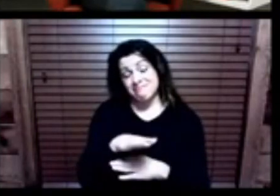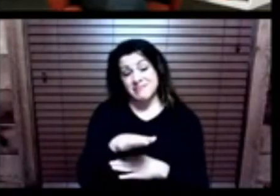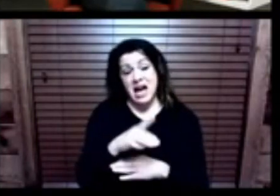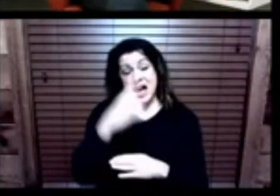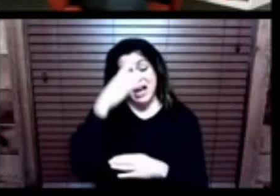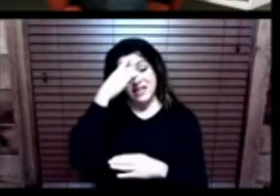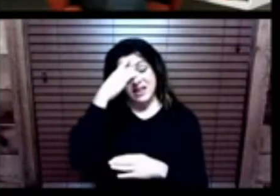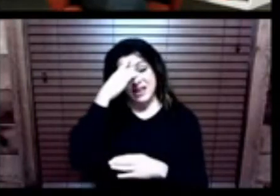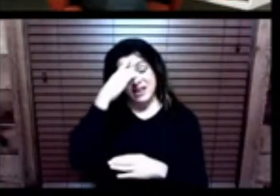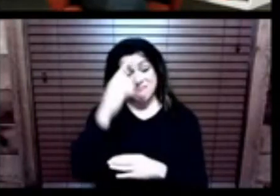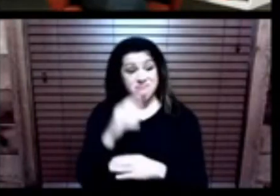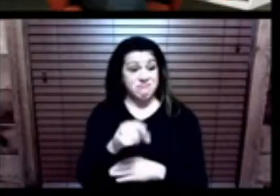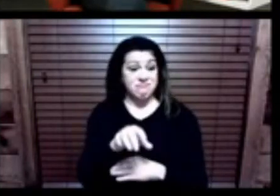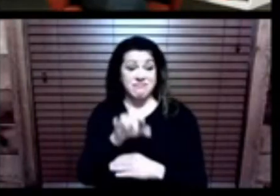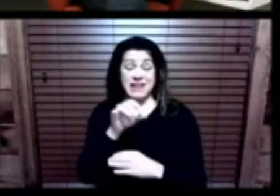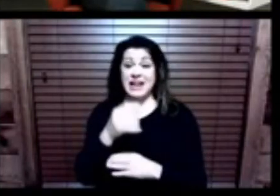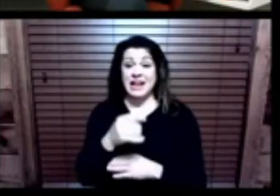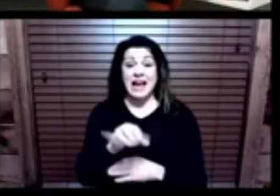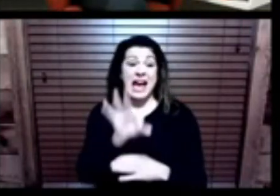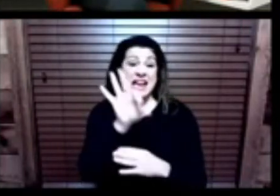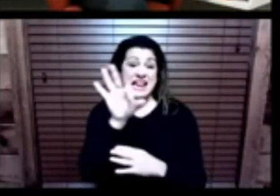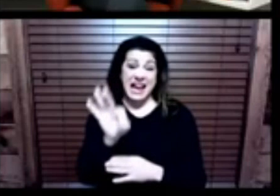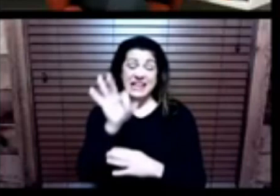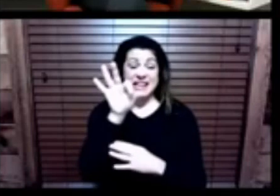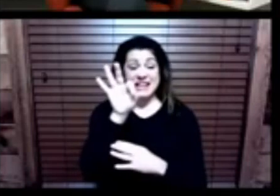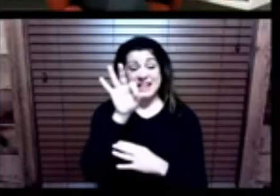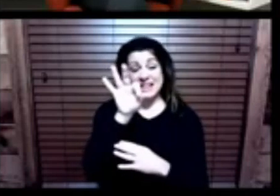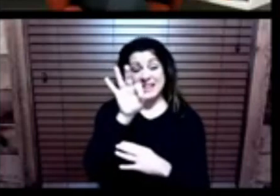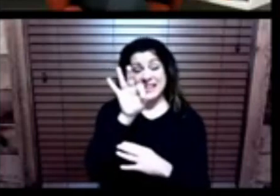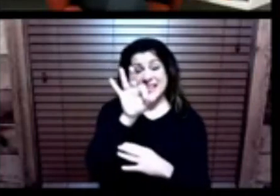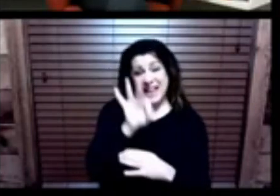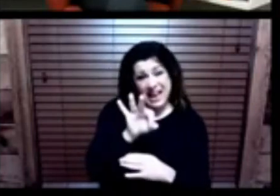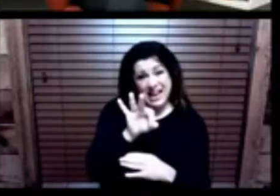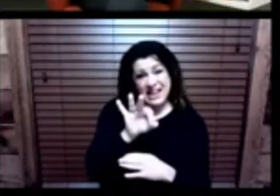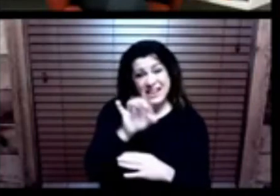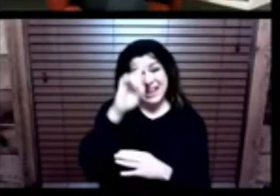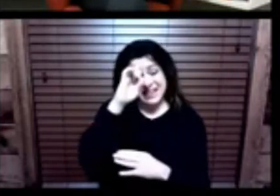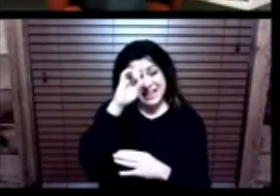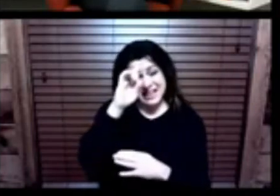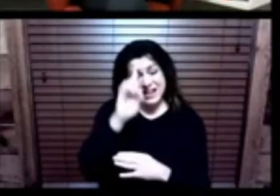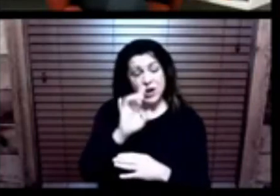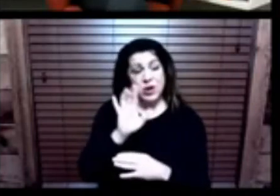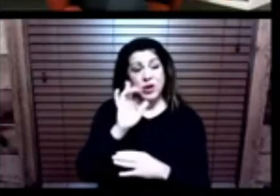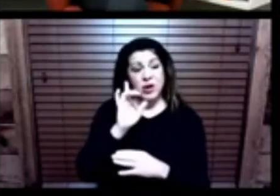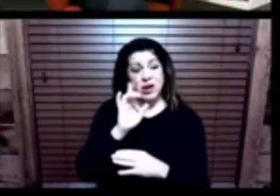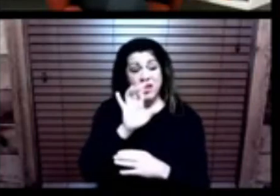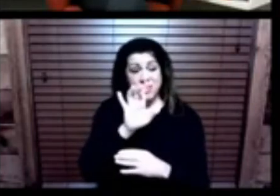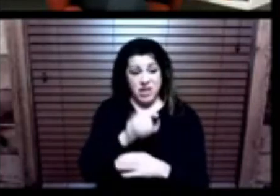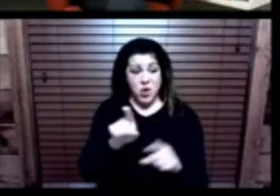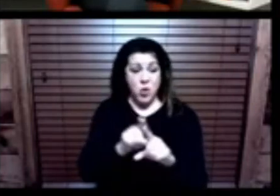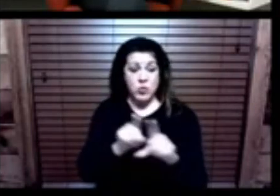Ah, okay. That was in 99. Oh. That was in 99, and I think Overton had started telling me